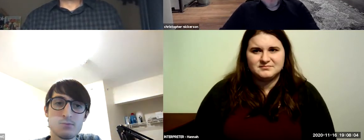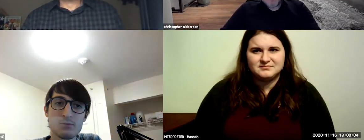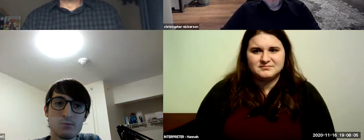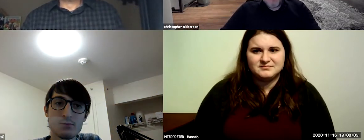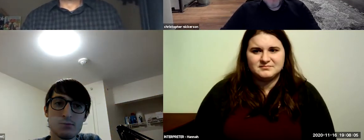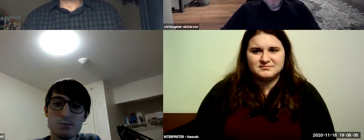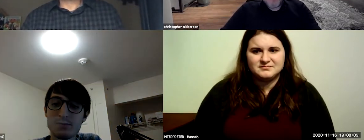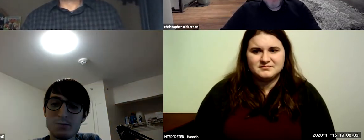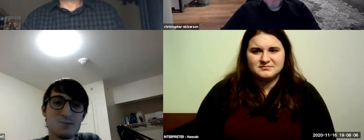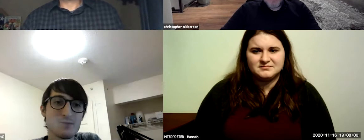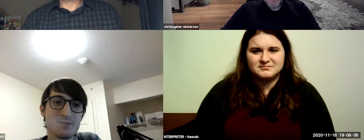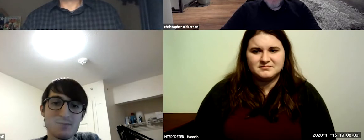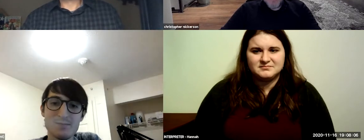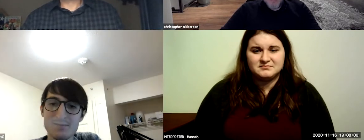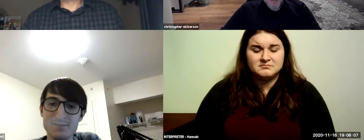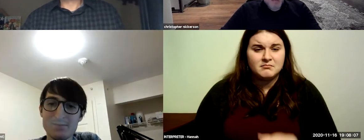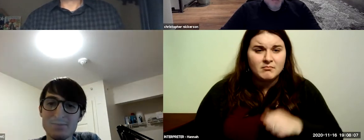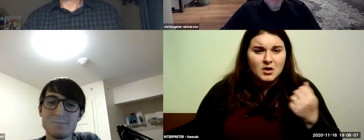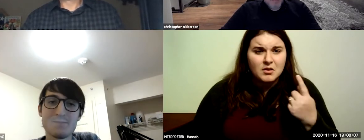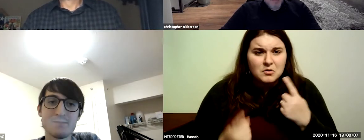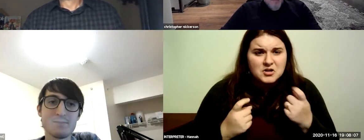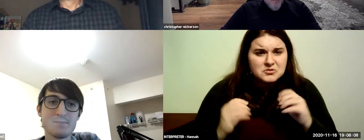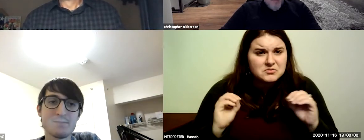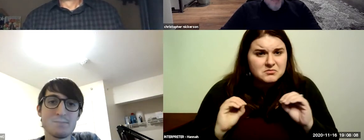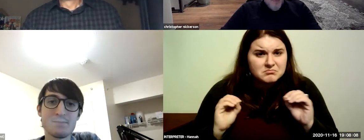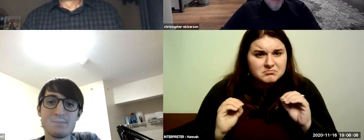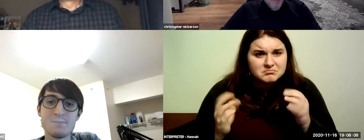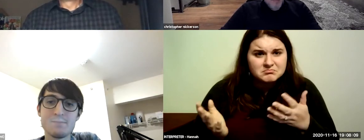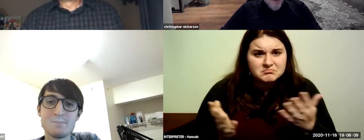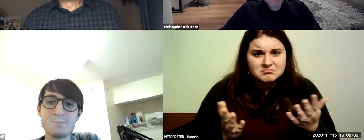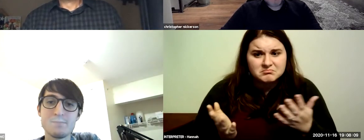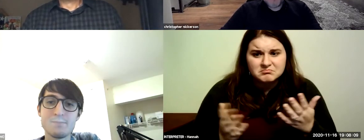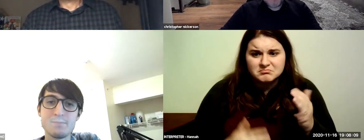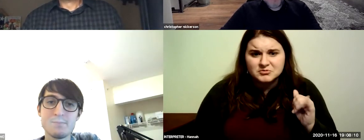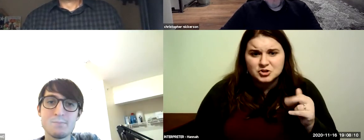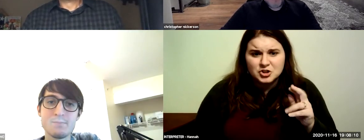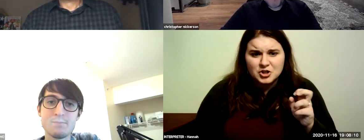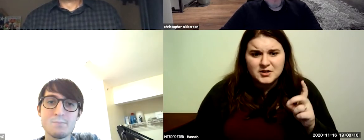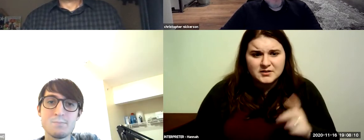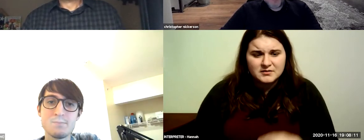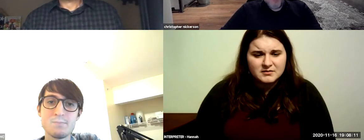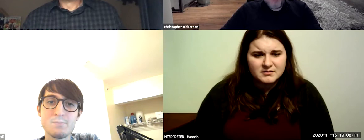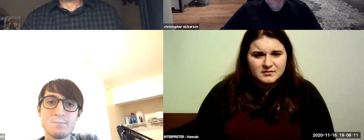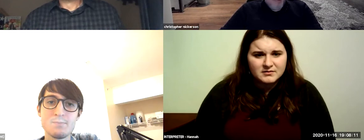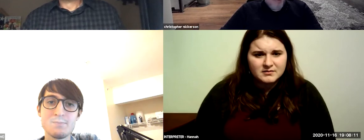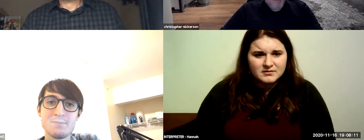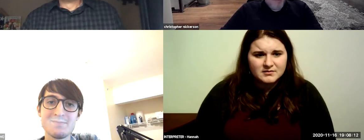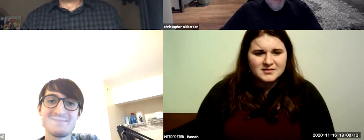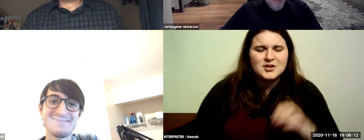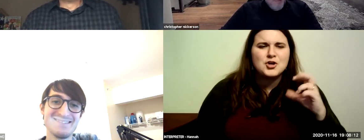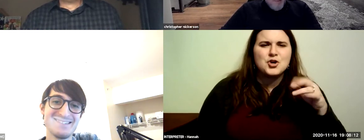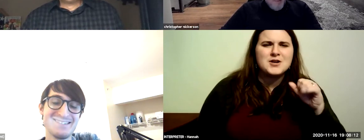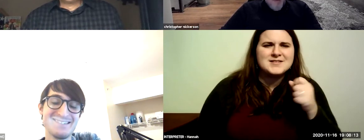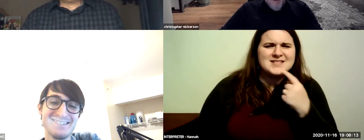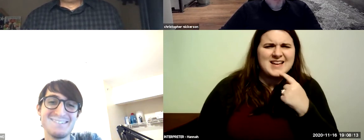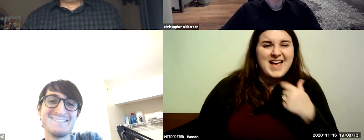anything, Jared, for questions? Anyone else have a question tonight? I can tell you that having a TV show is terrible.